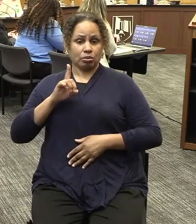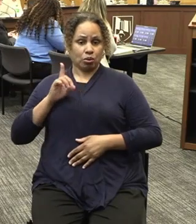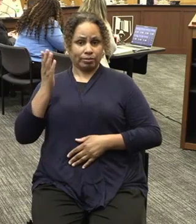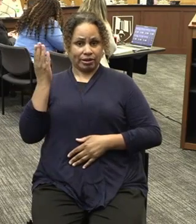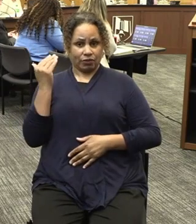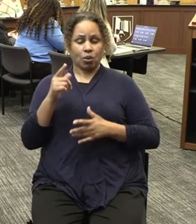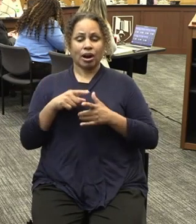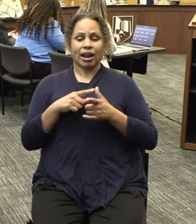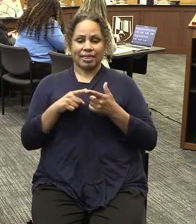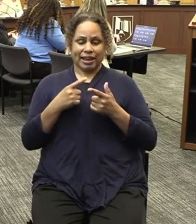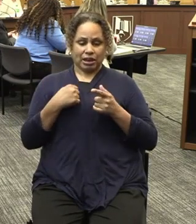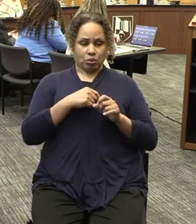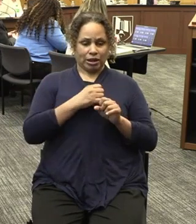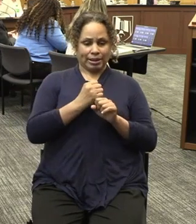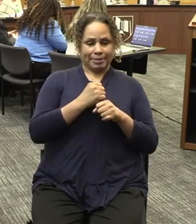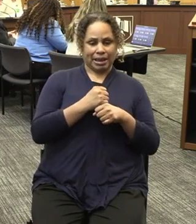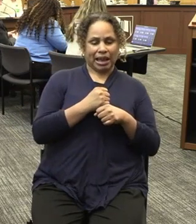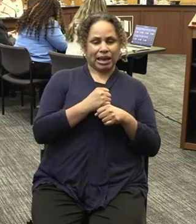we